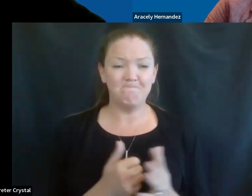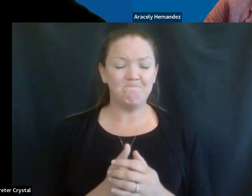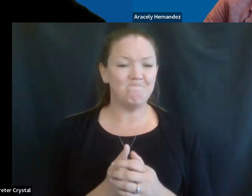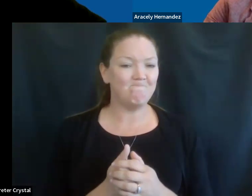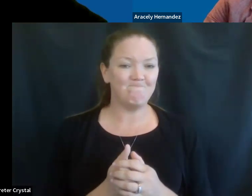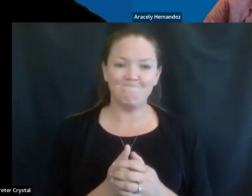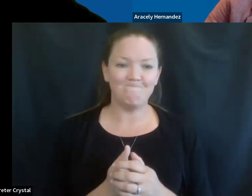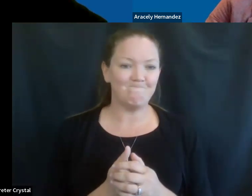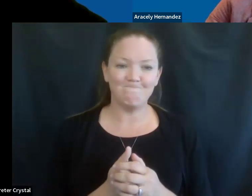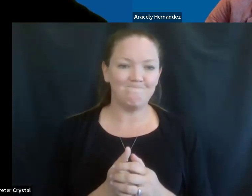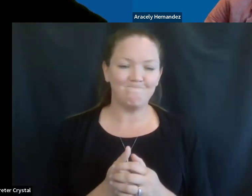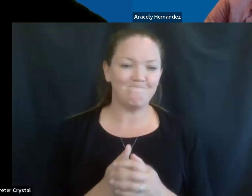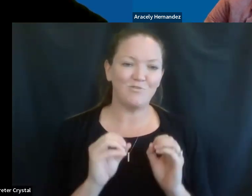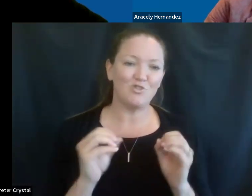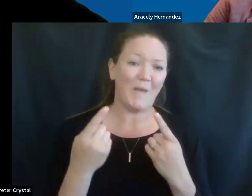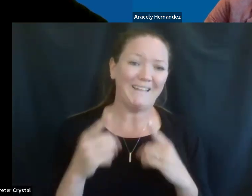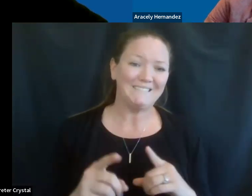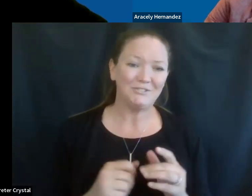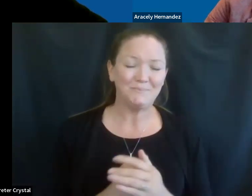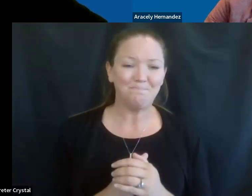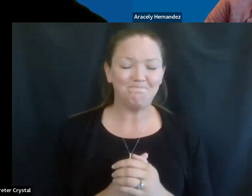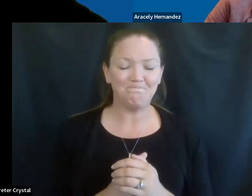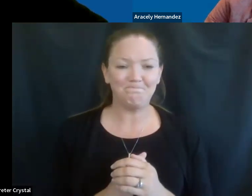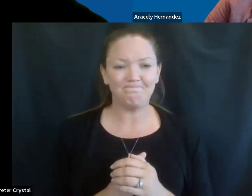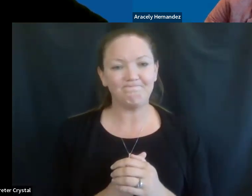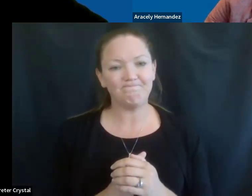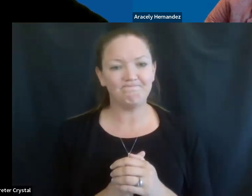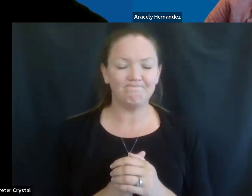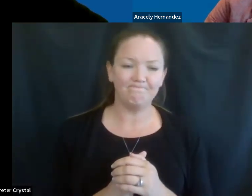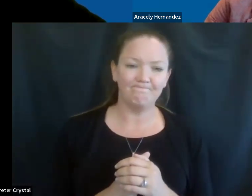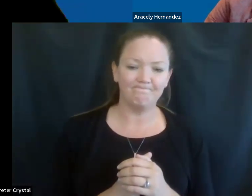don't have an answer for you. What I can say is that,